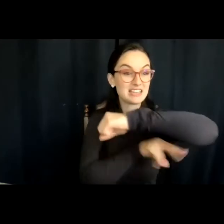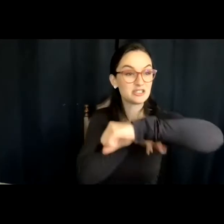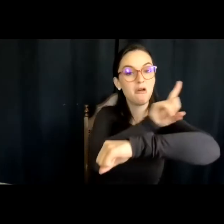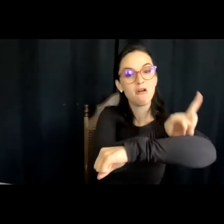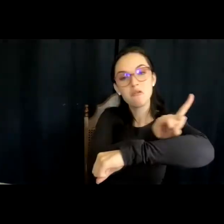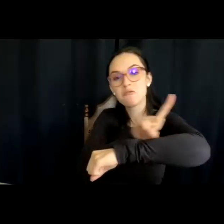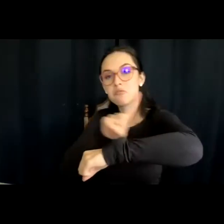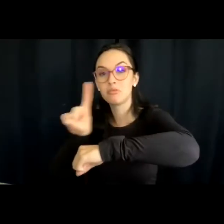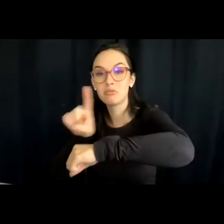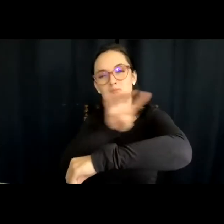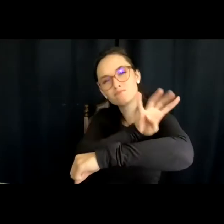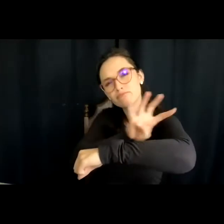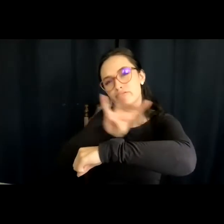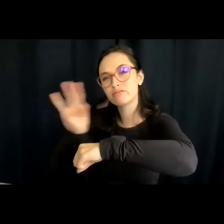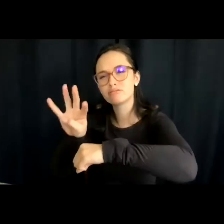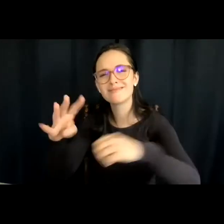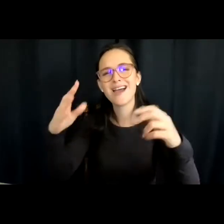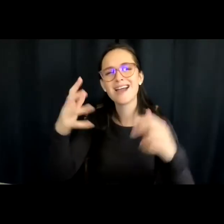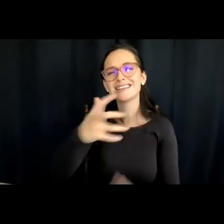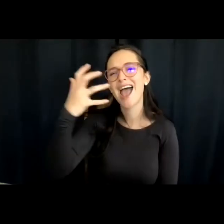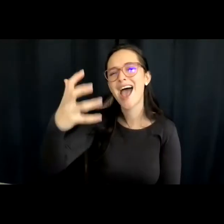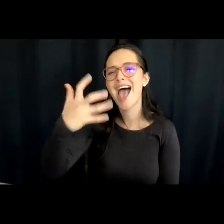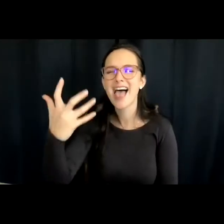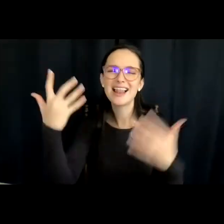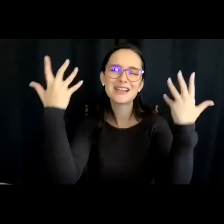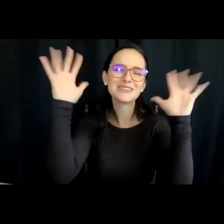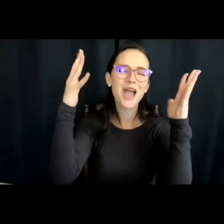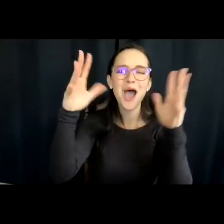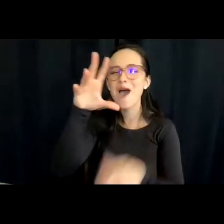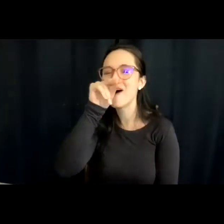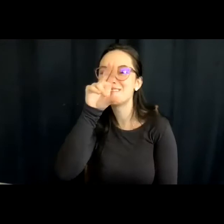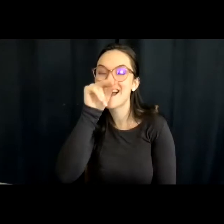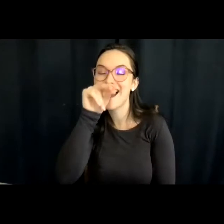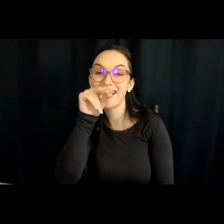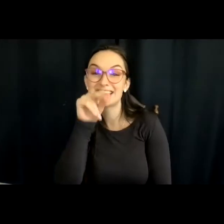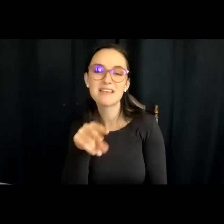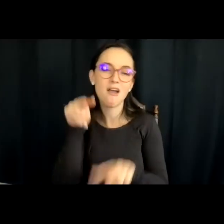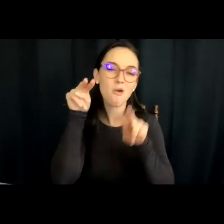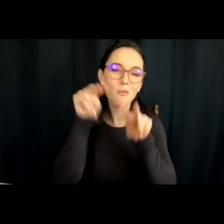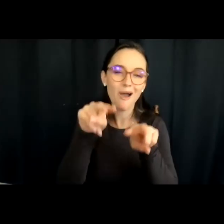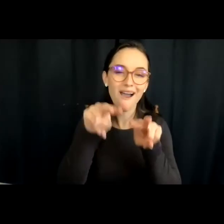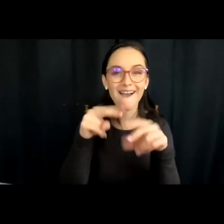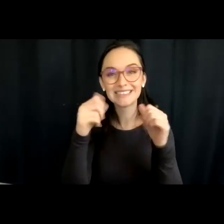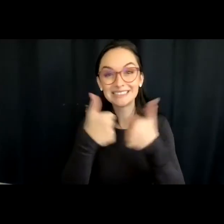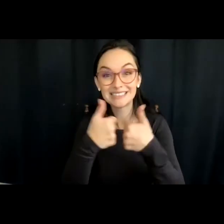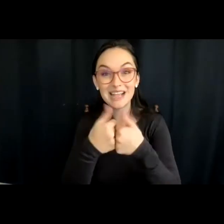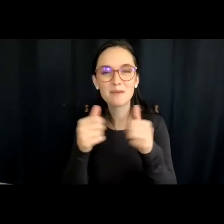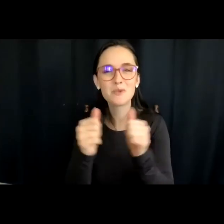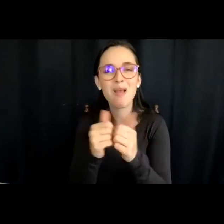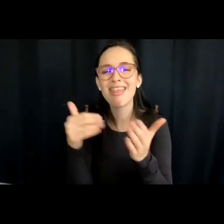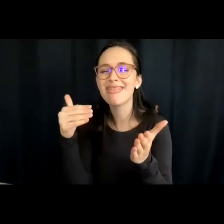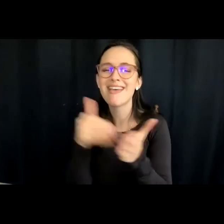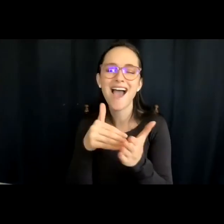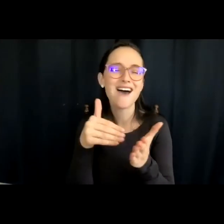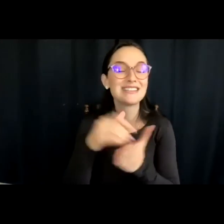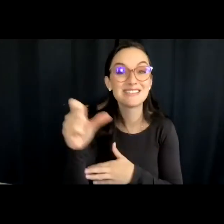"Go Ducks!" The family watched the game from the stands with thousands of other Duck fans. The